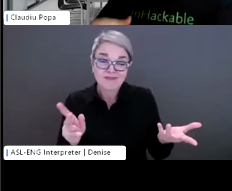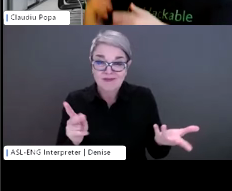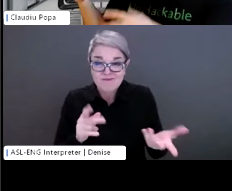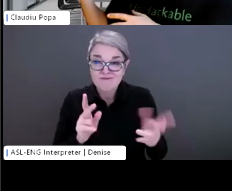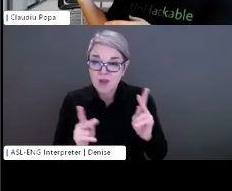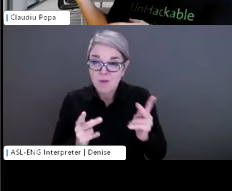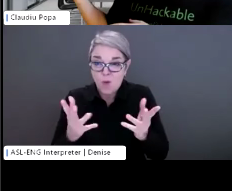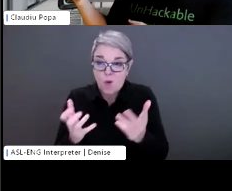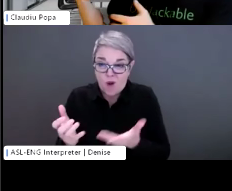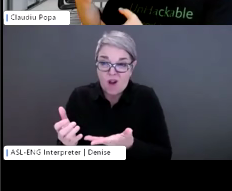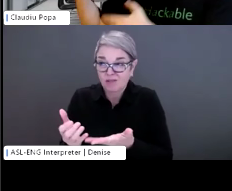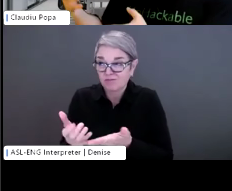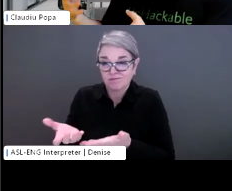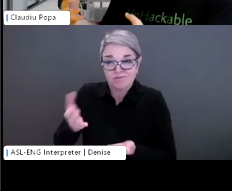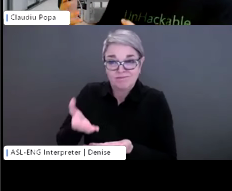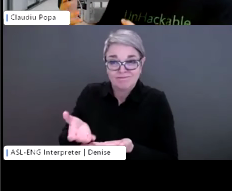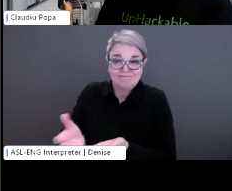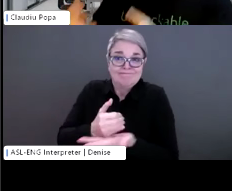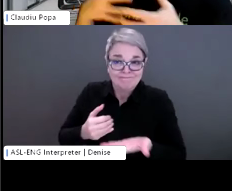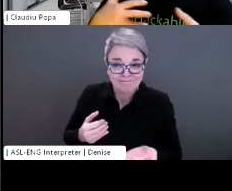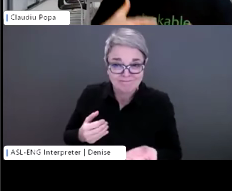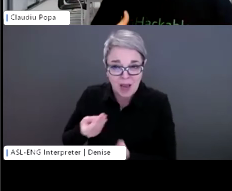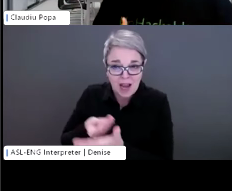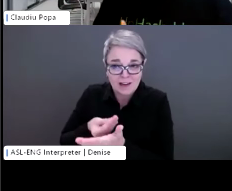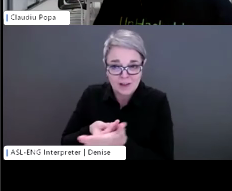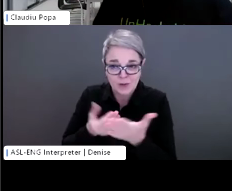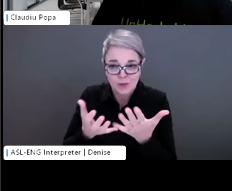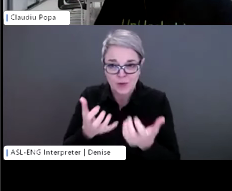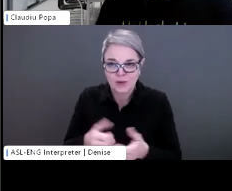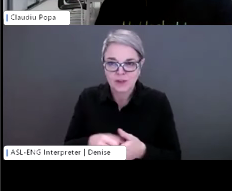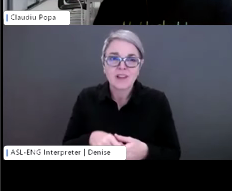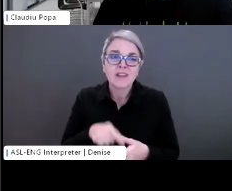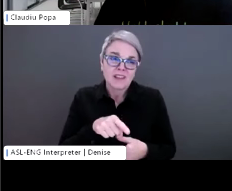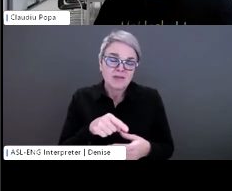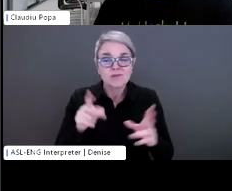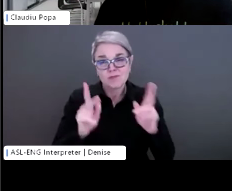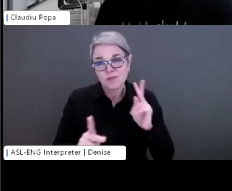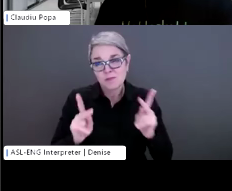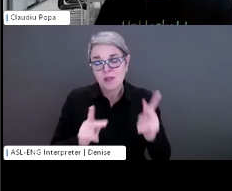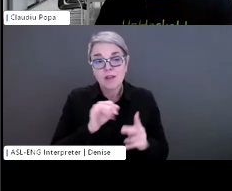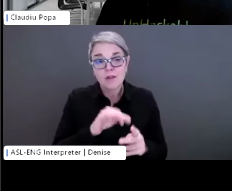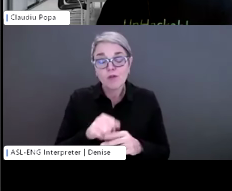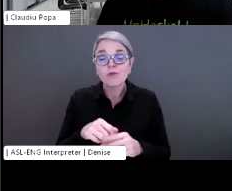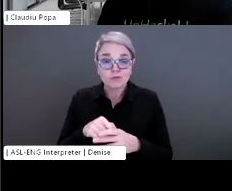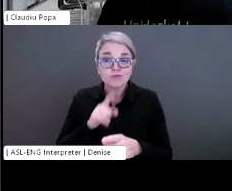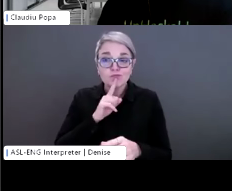so embarrassing for people who have fallen for these scams to report them after the fact.